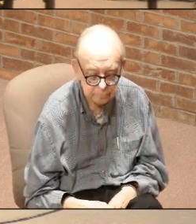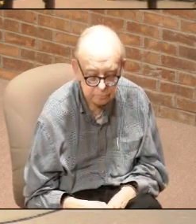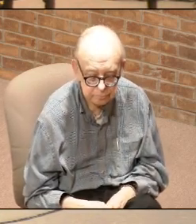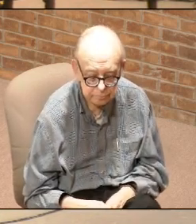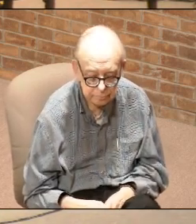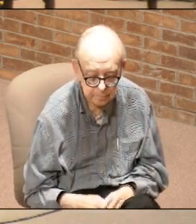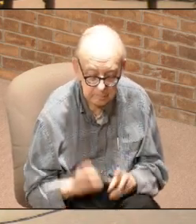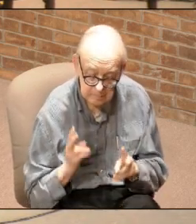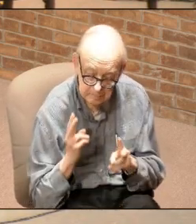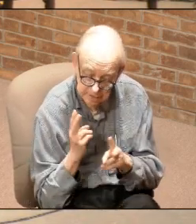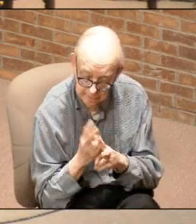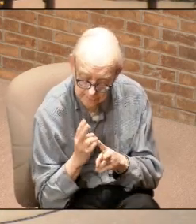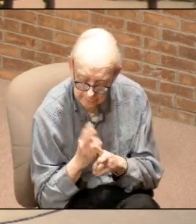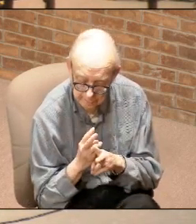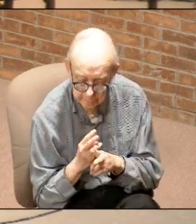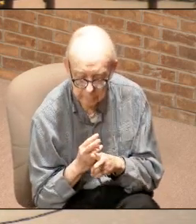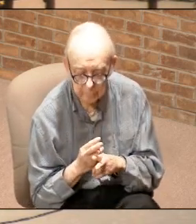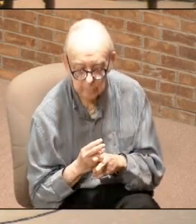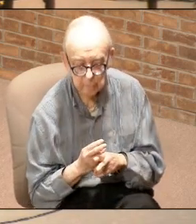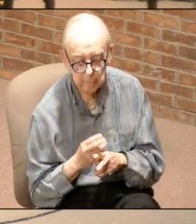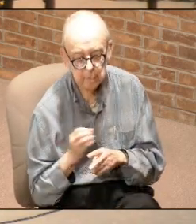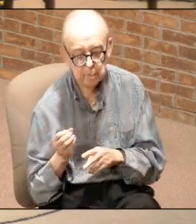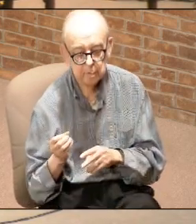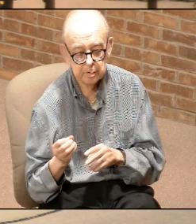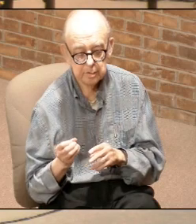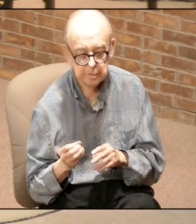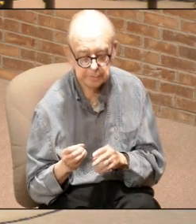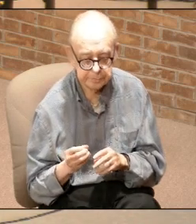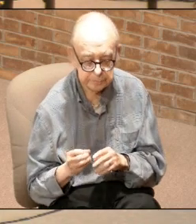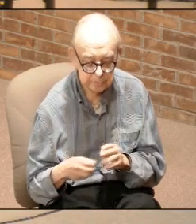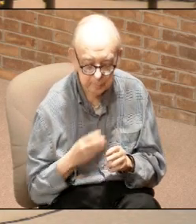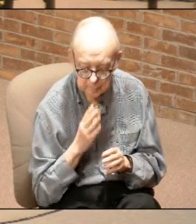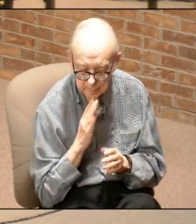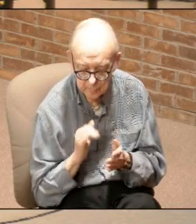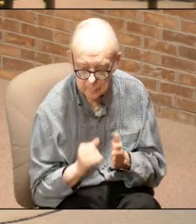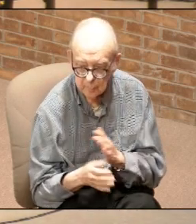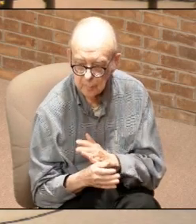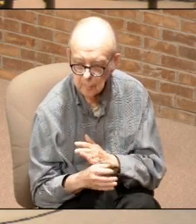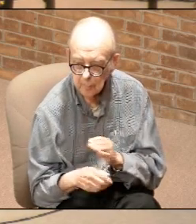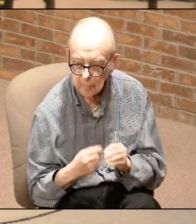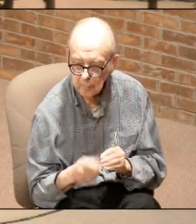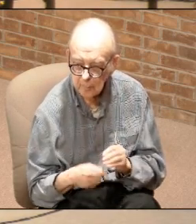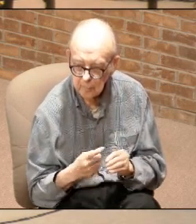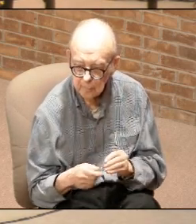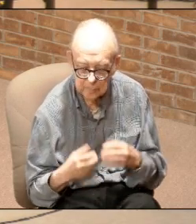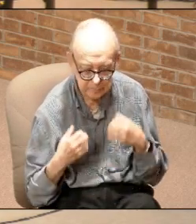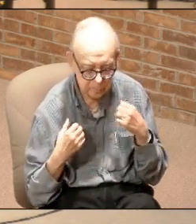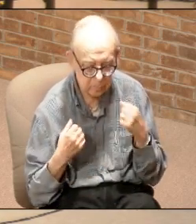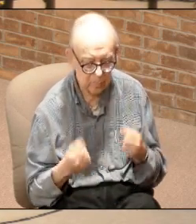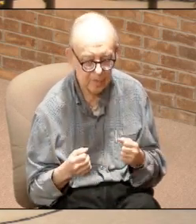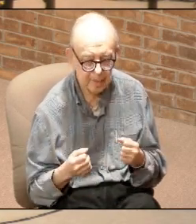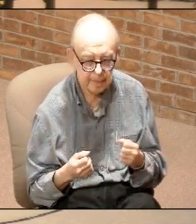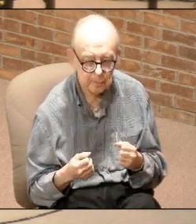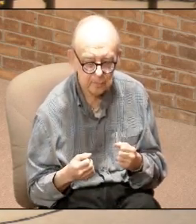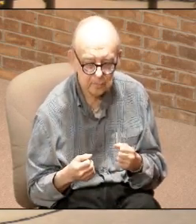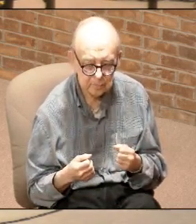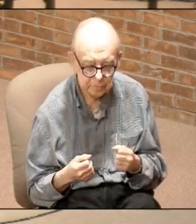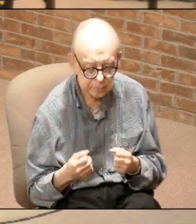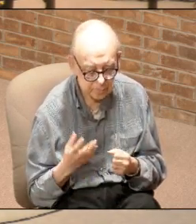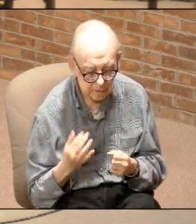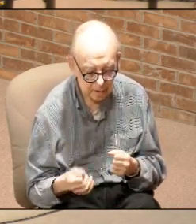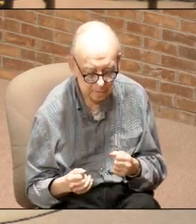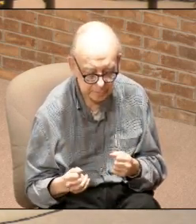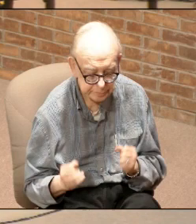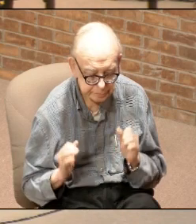be careful so we're talking this morning about strength okay and